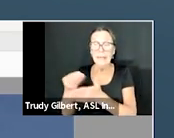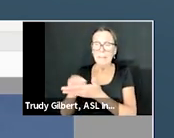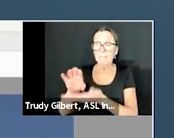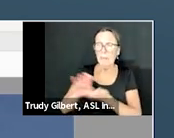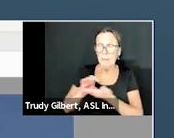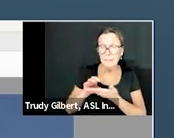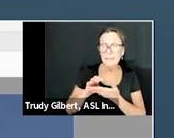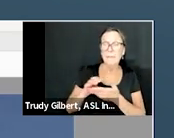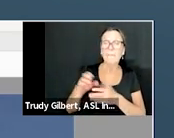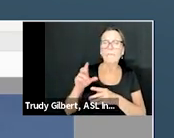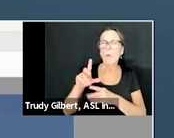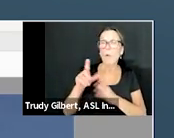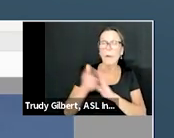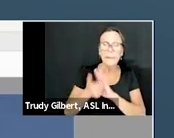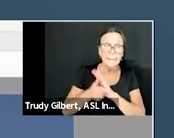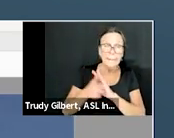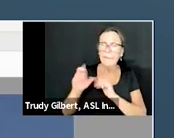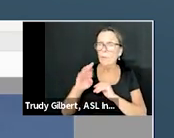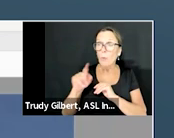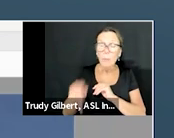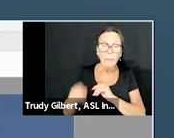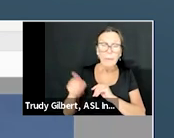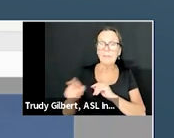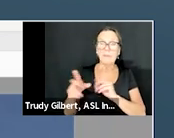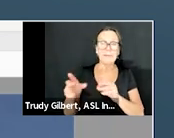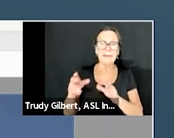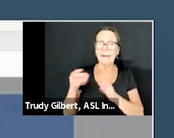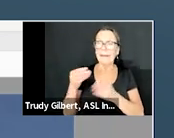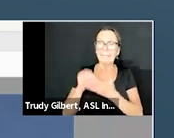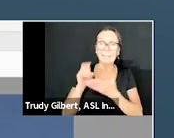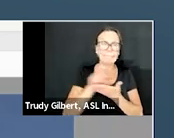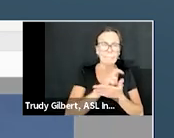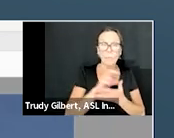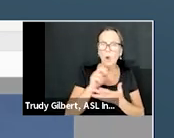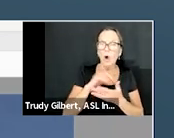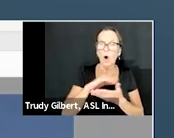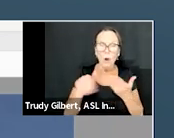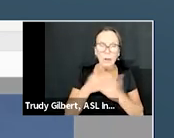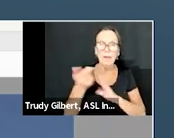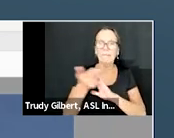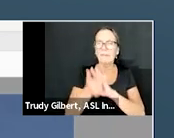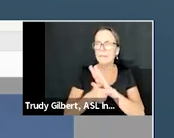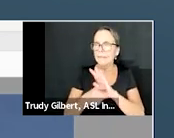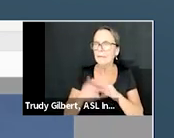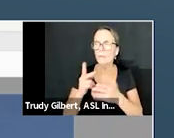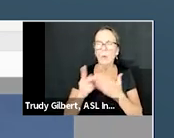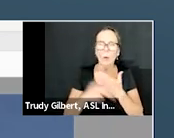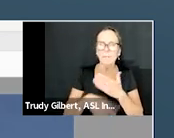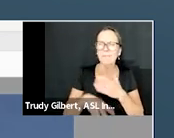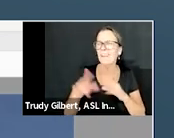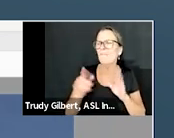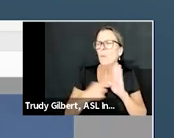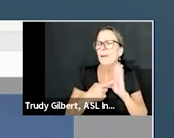of the legal services programs in the state, like community legal aid out here in Western